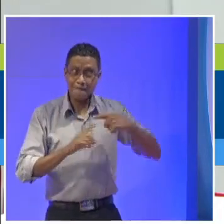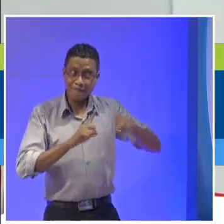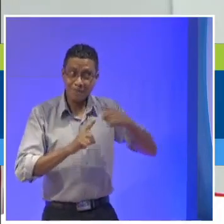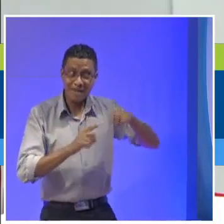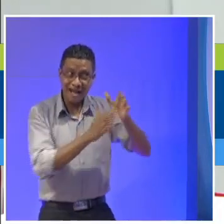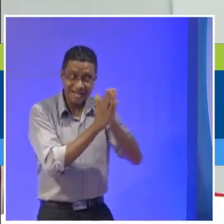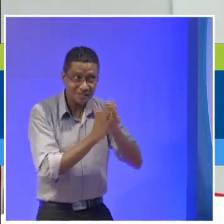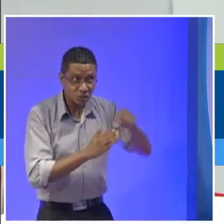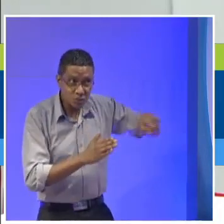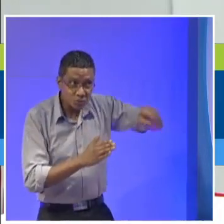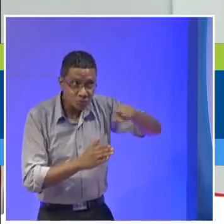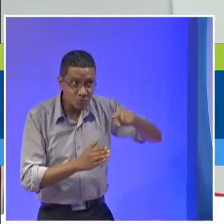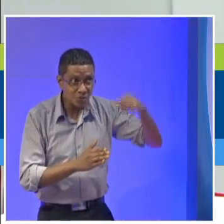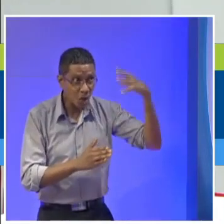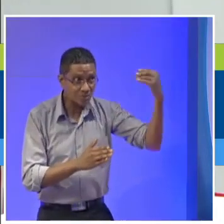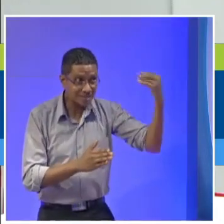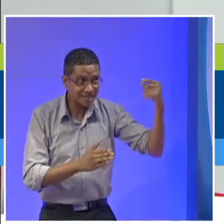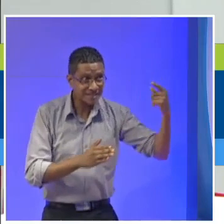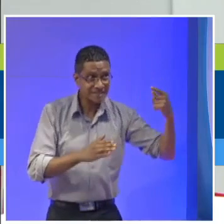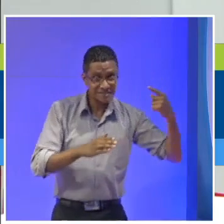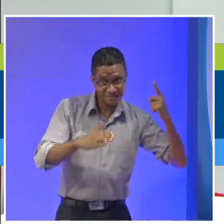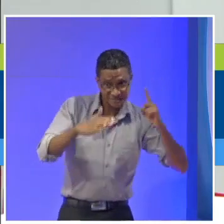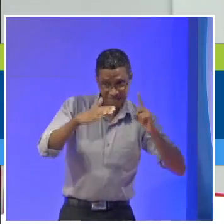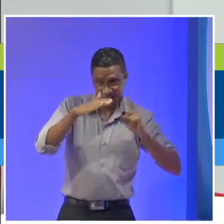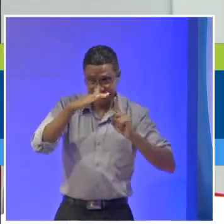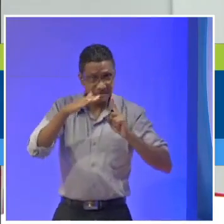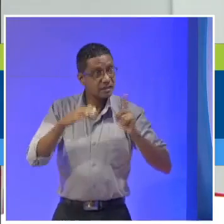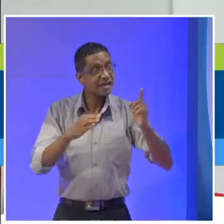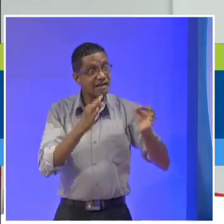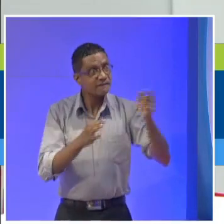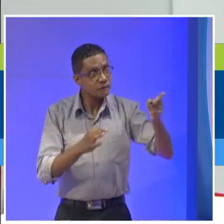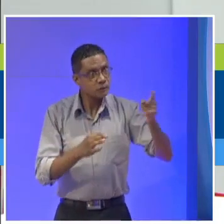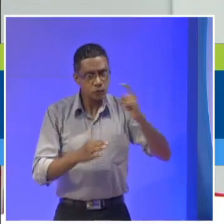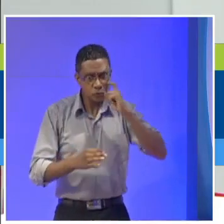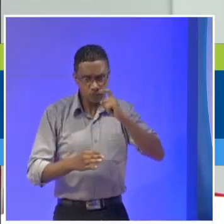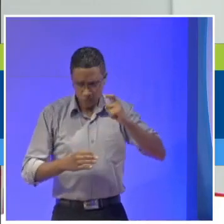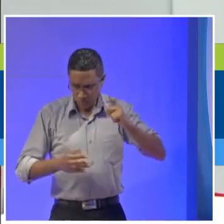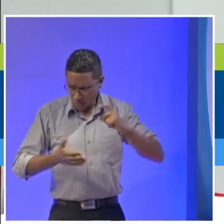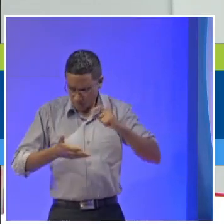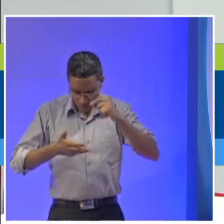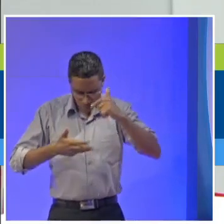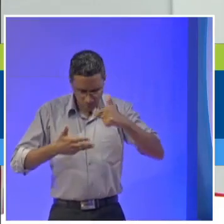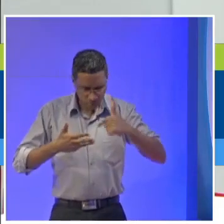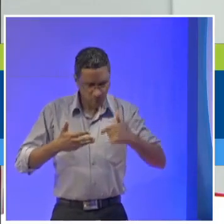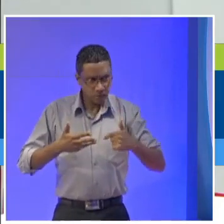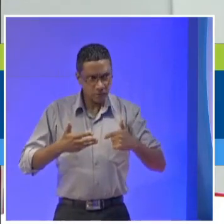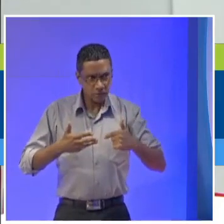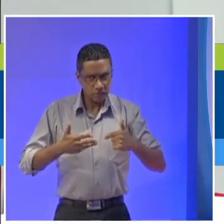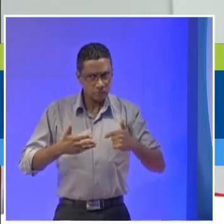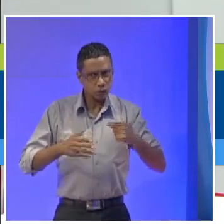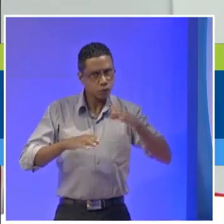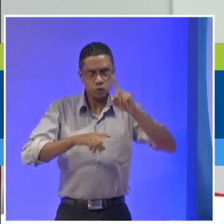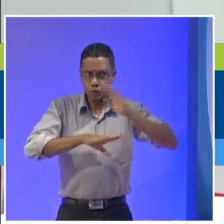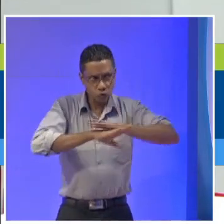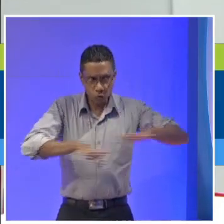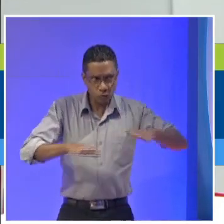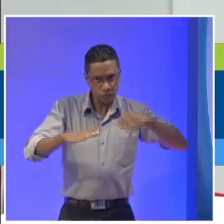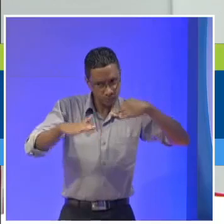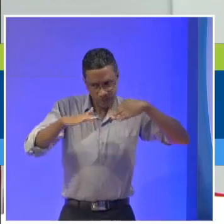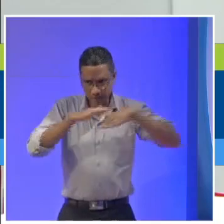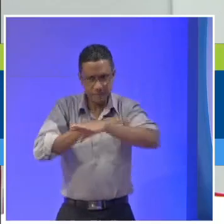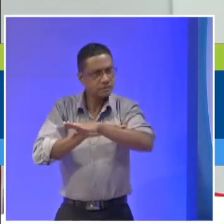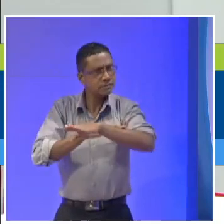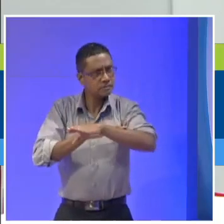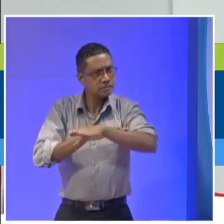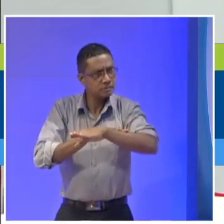do have signs and symptoms suggestive of COVID-19, that you don't go into that sort of facility. Generally, when you have a hospital environment,